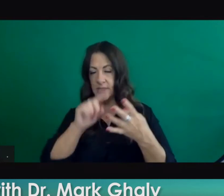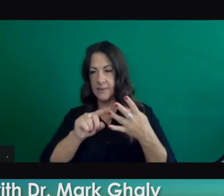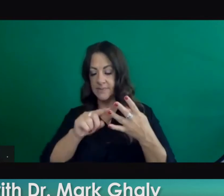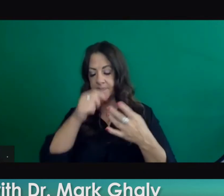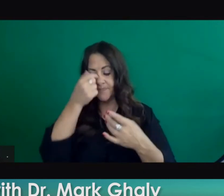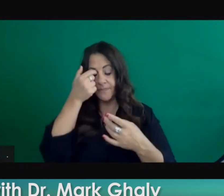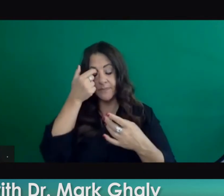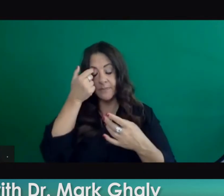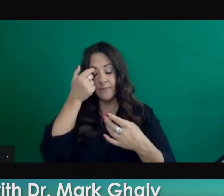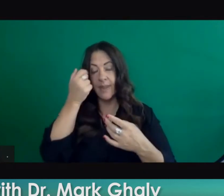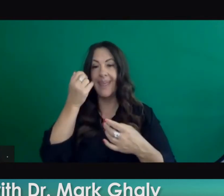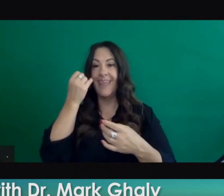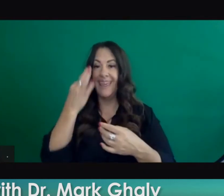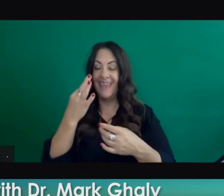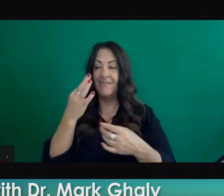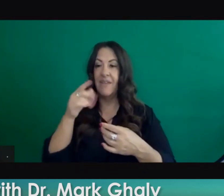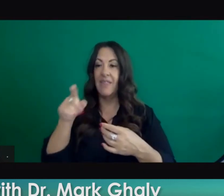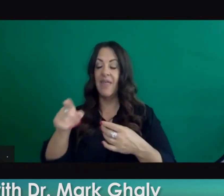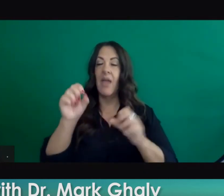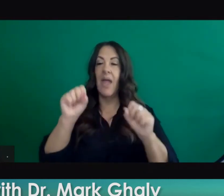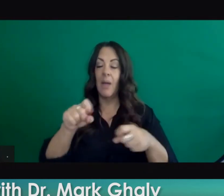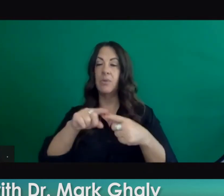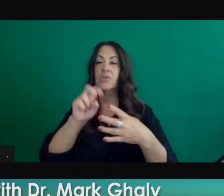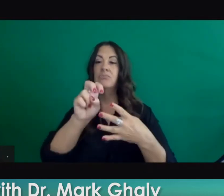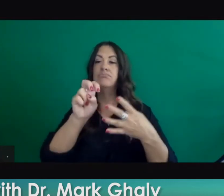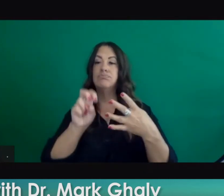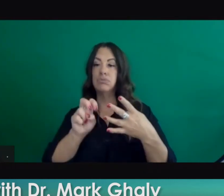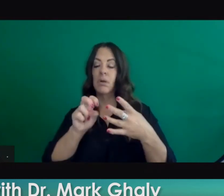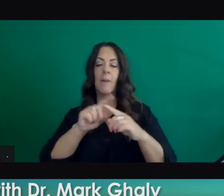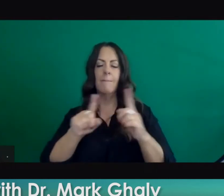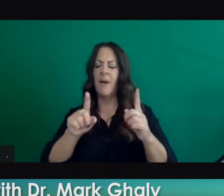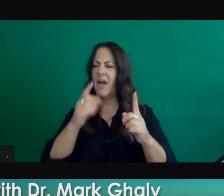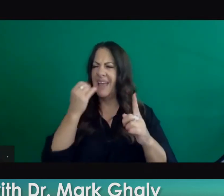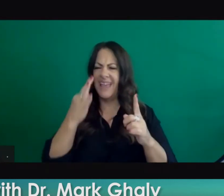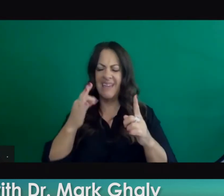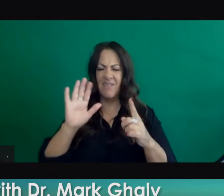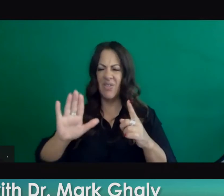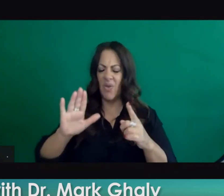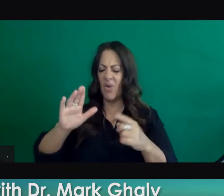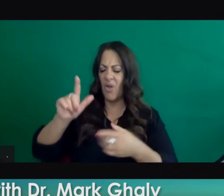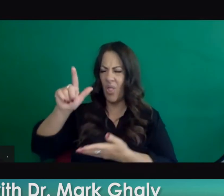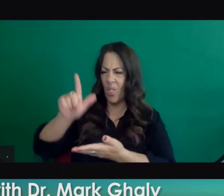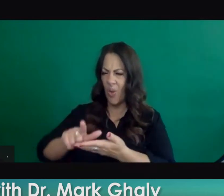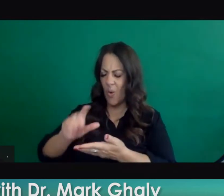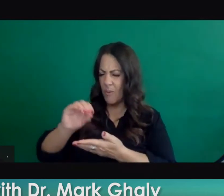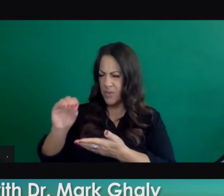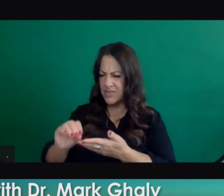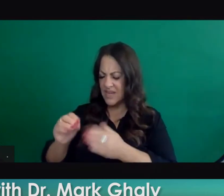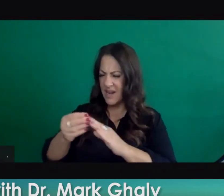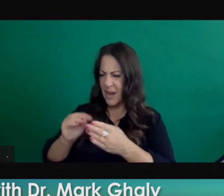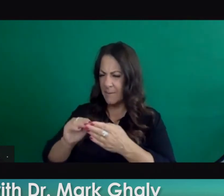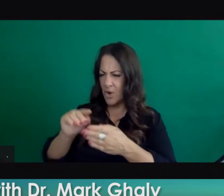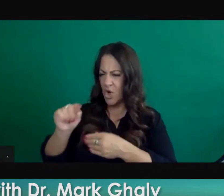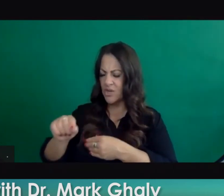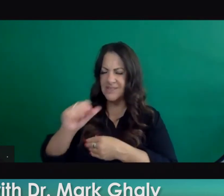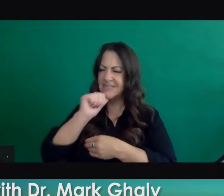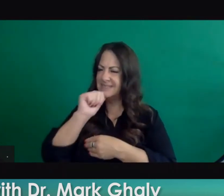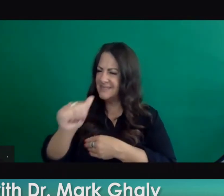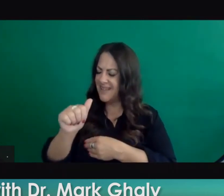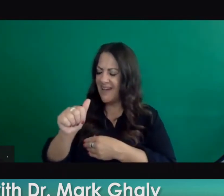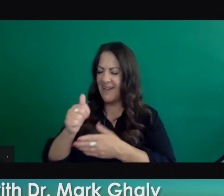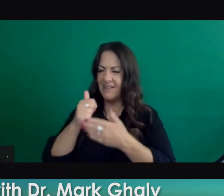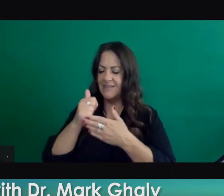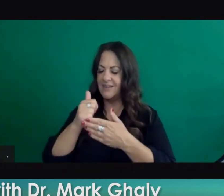is moved to the less restrictive tier, but that lowest quartile HPI is not, then the county will be slowed in